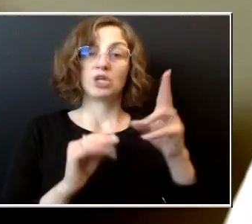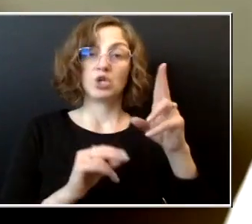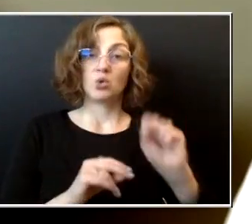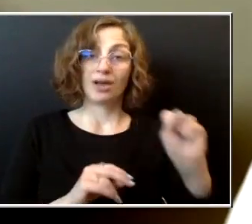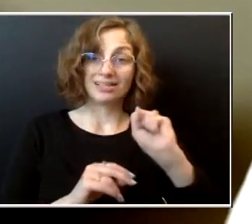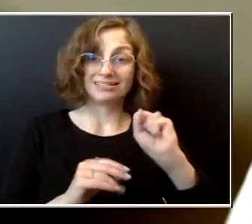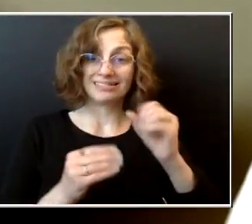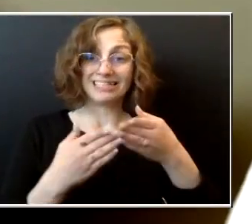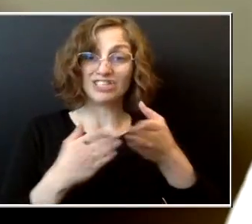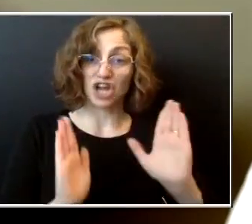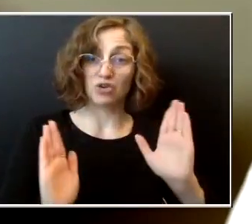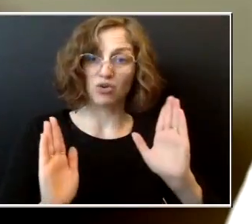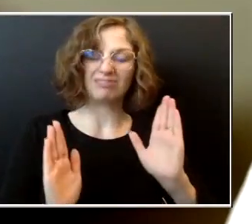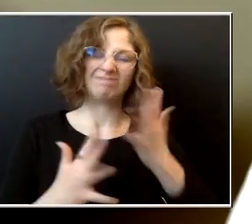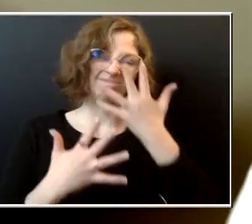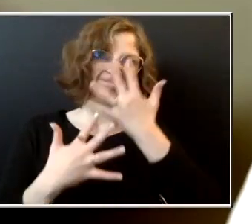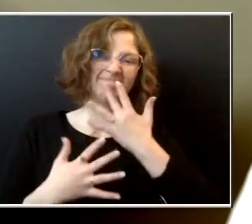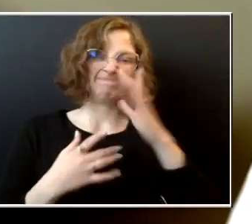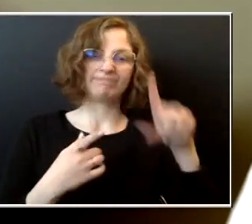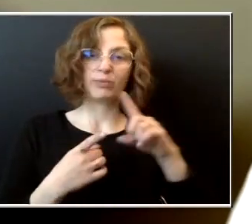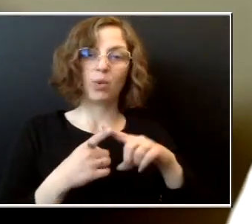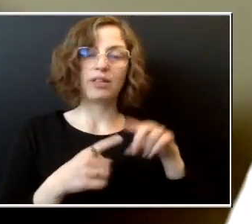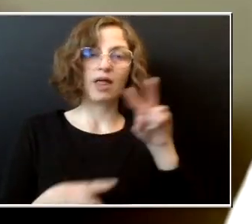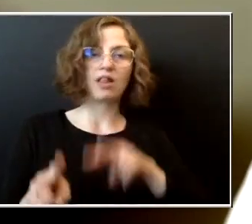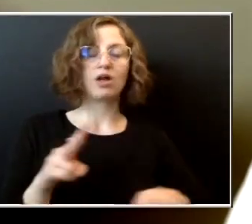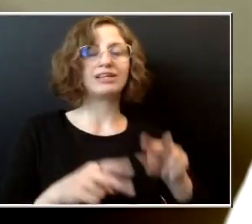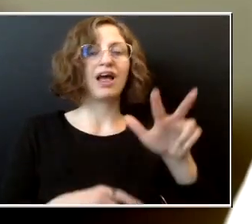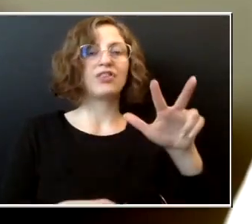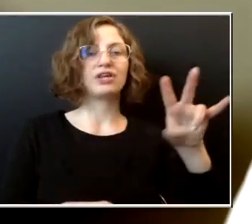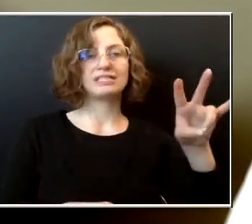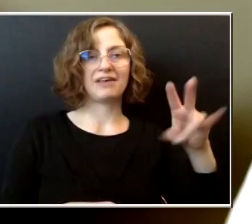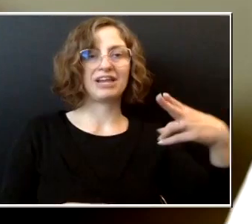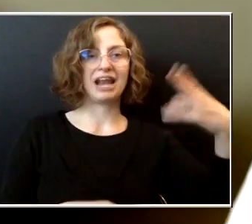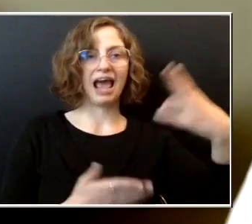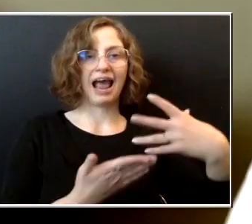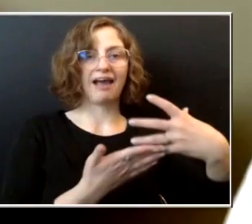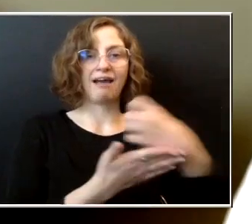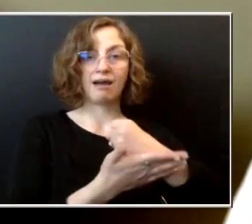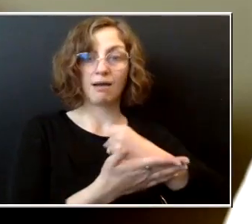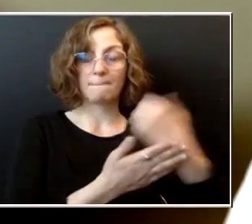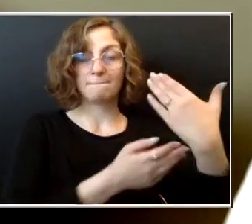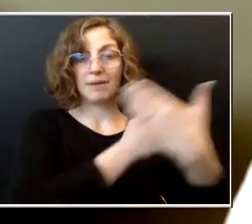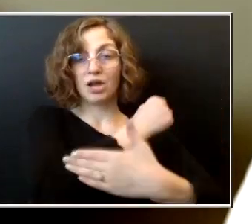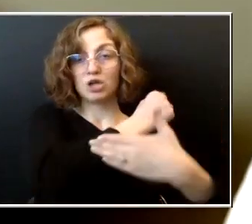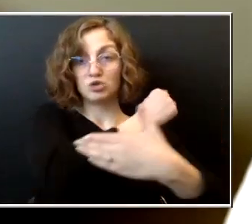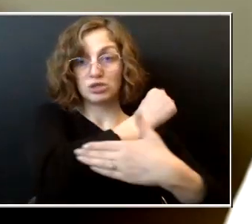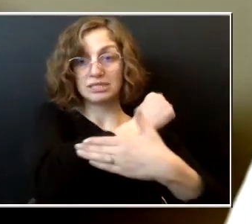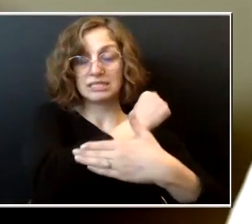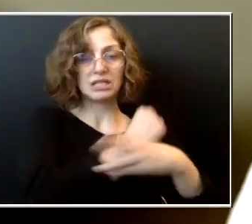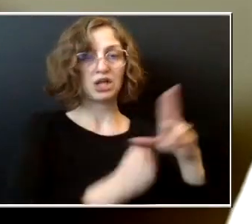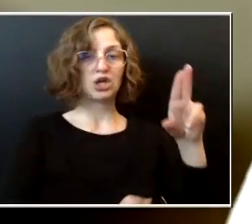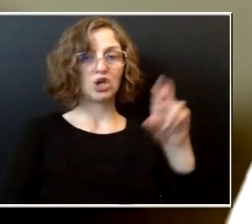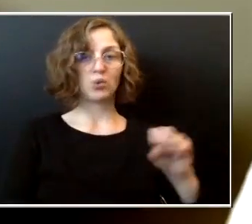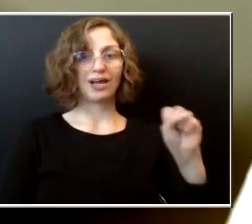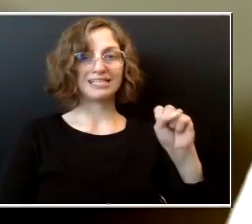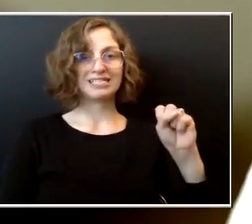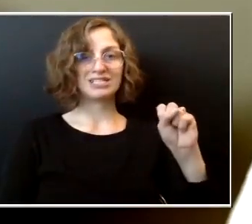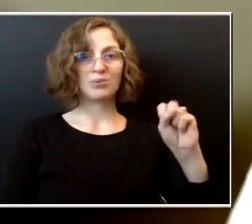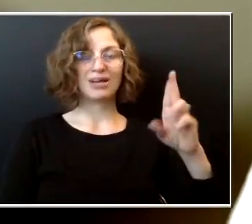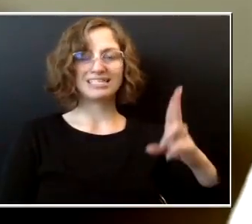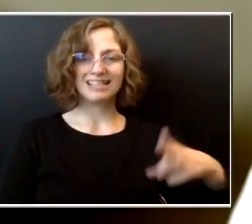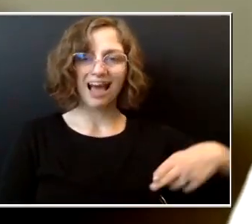they looked at 37 high-income countries, the United States was the highest